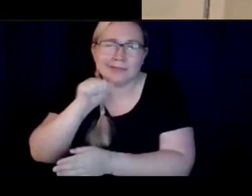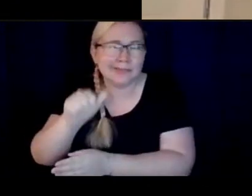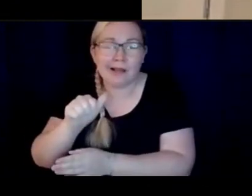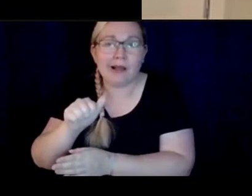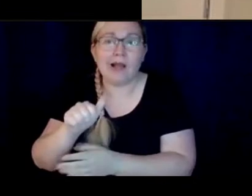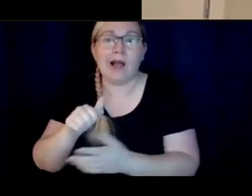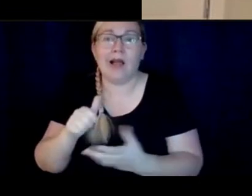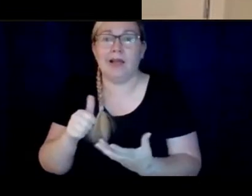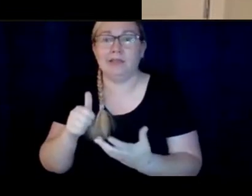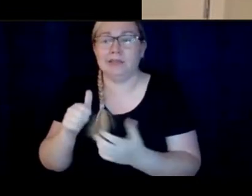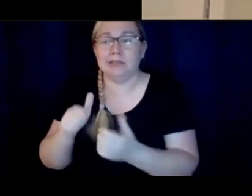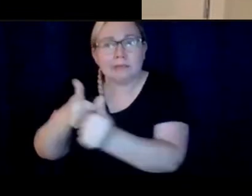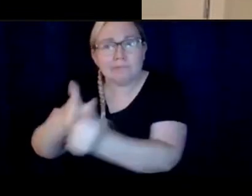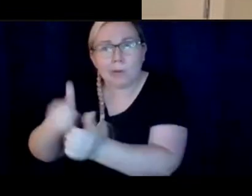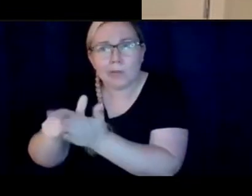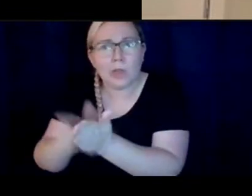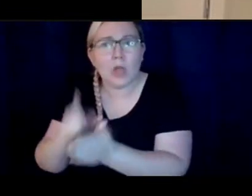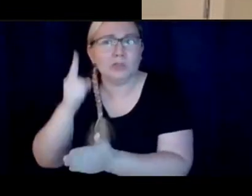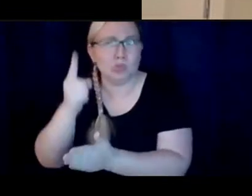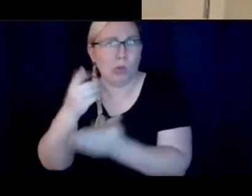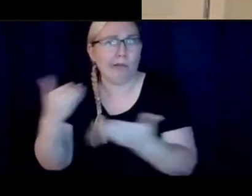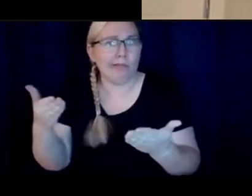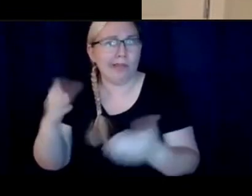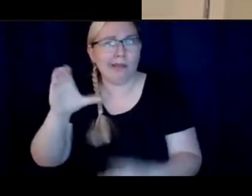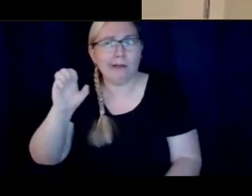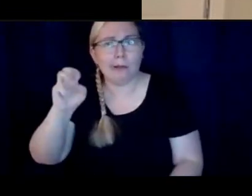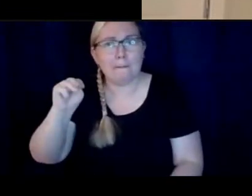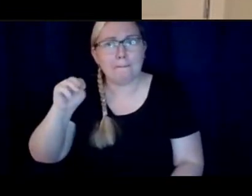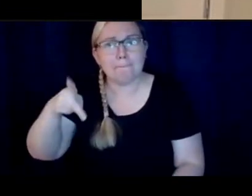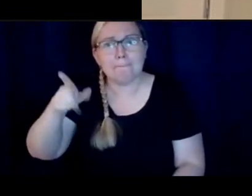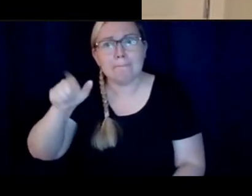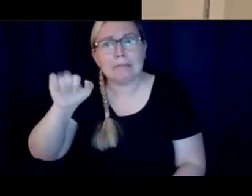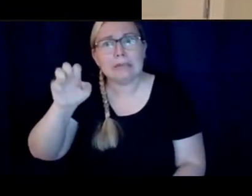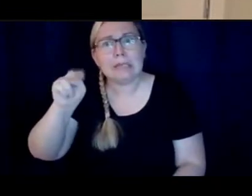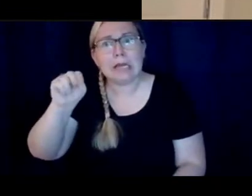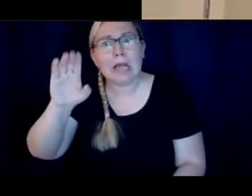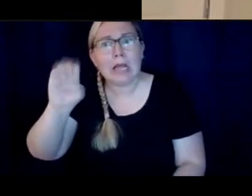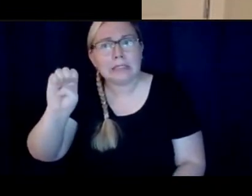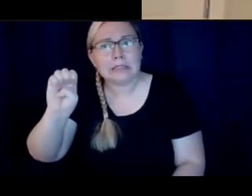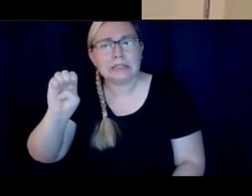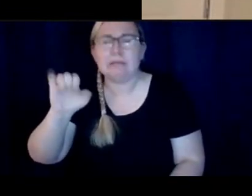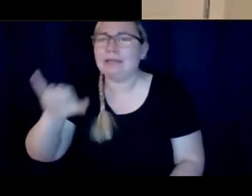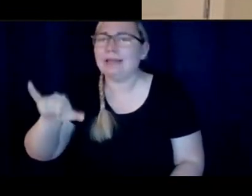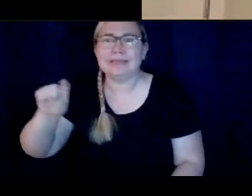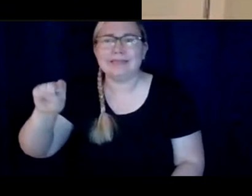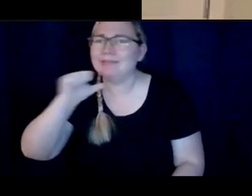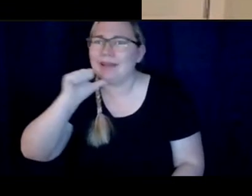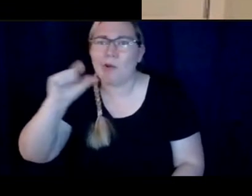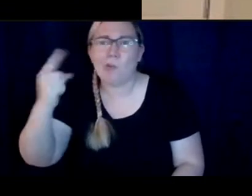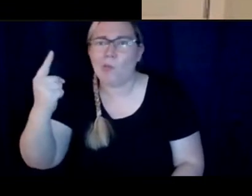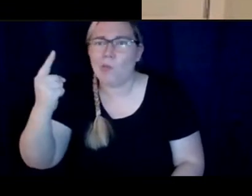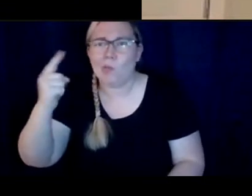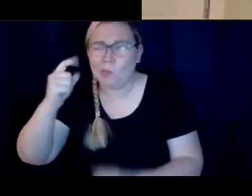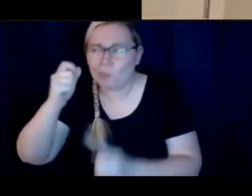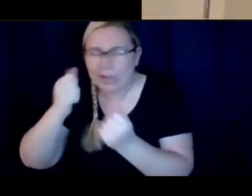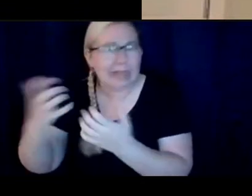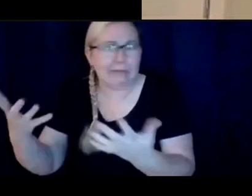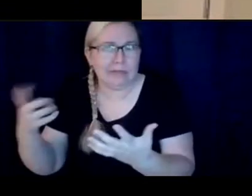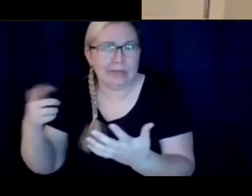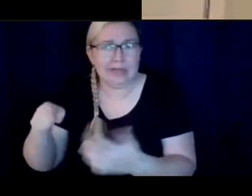Because compliance is one thing, but that's not exactly access. It's not exactly